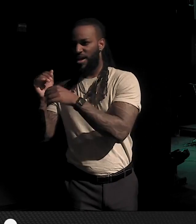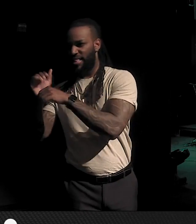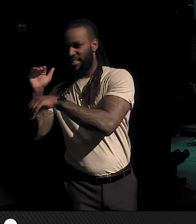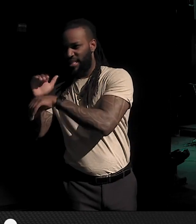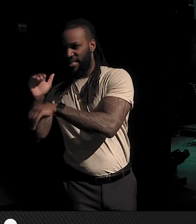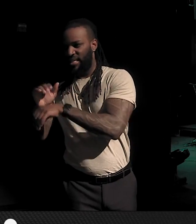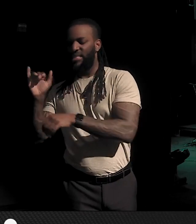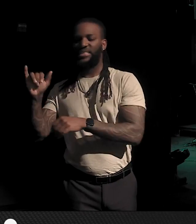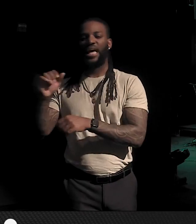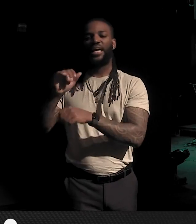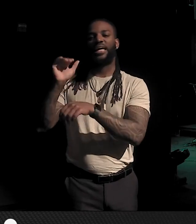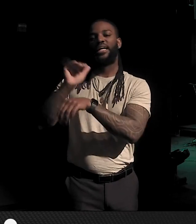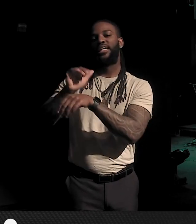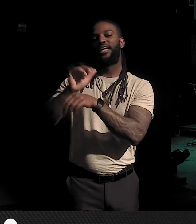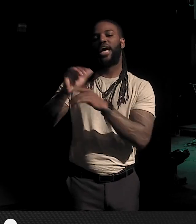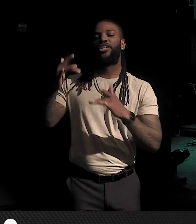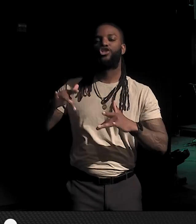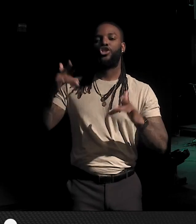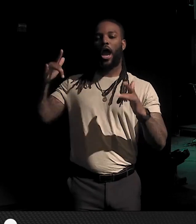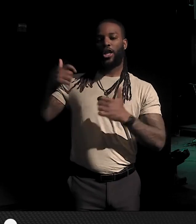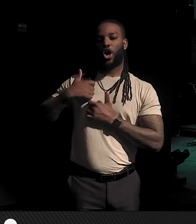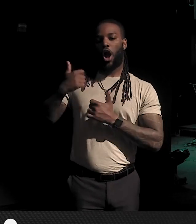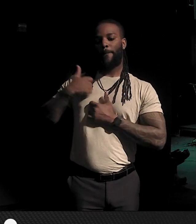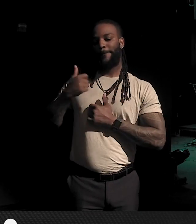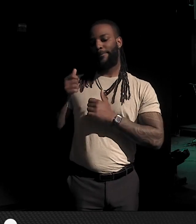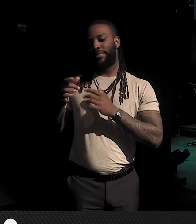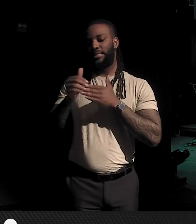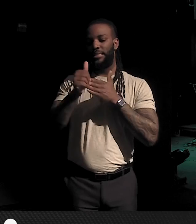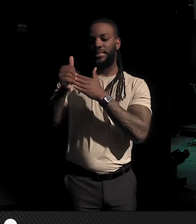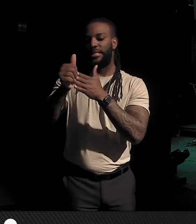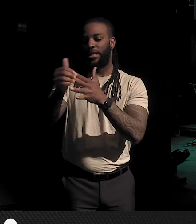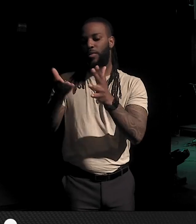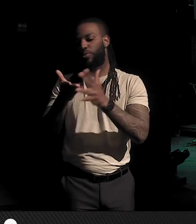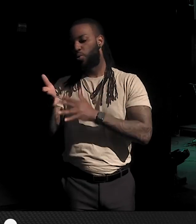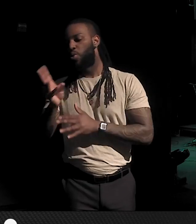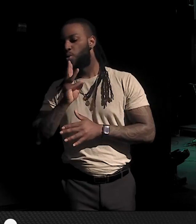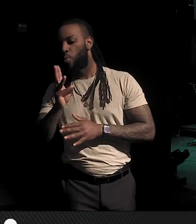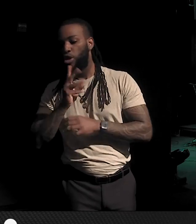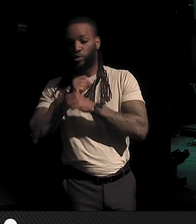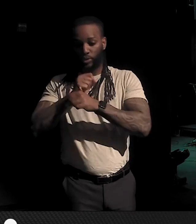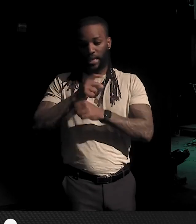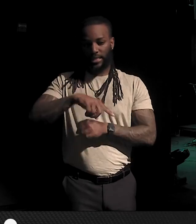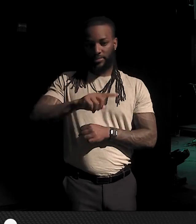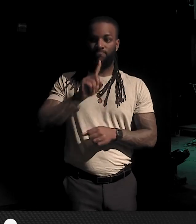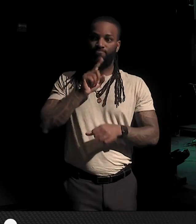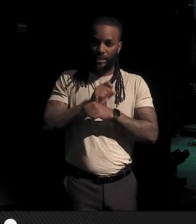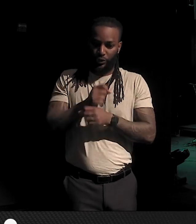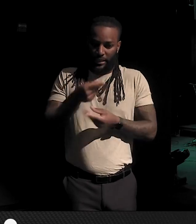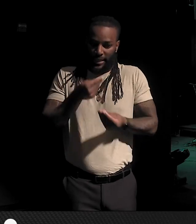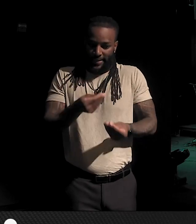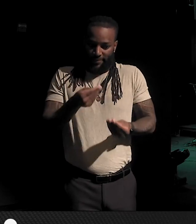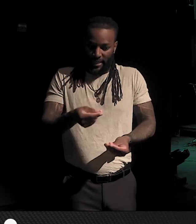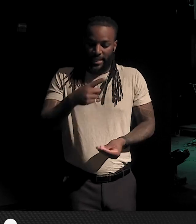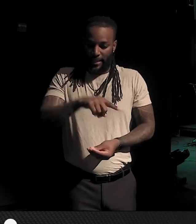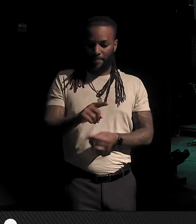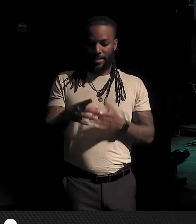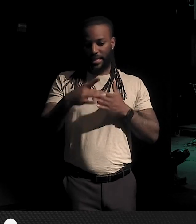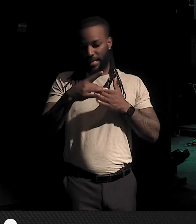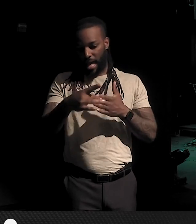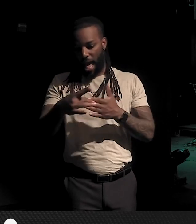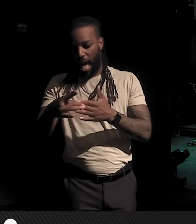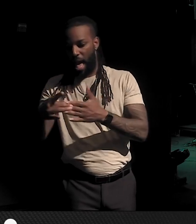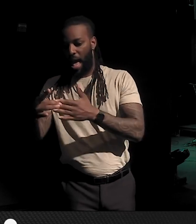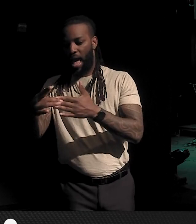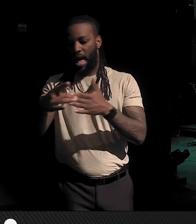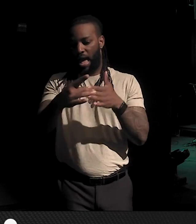like a knight in shining armor. He's leading them through the waters. He's protecting them. He's literally feeding them. He's guiding them, and